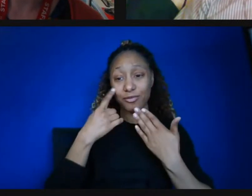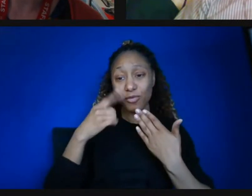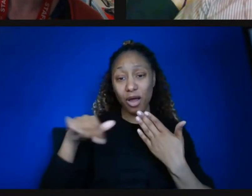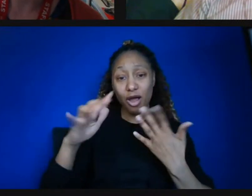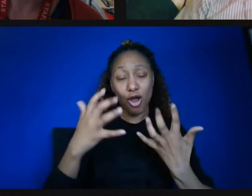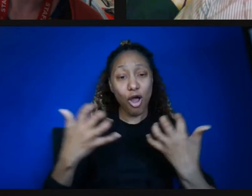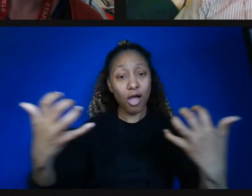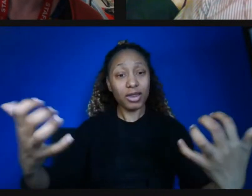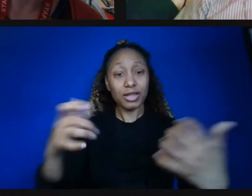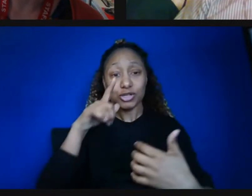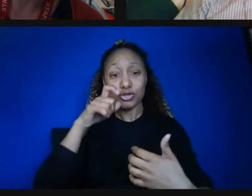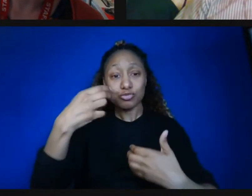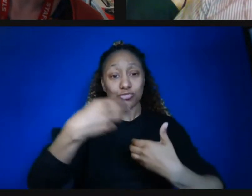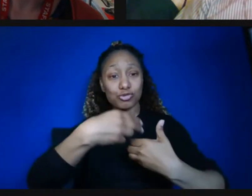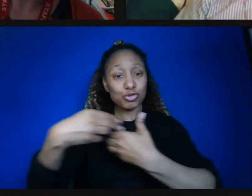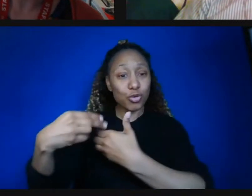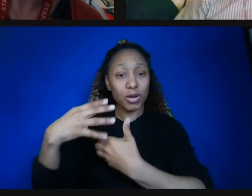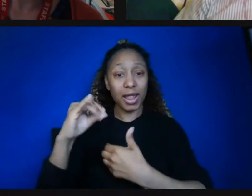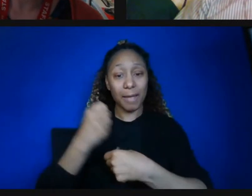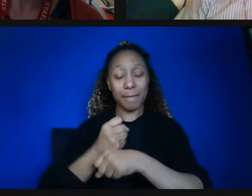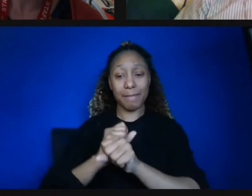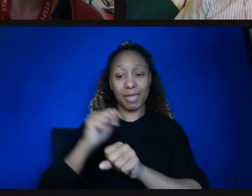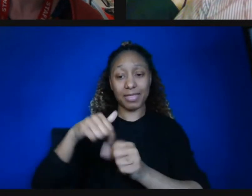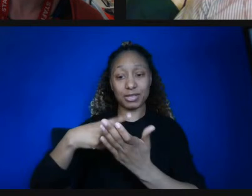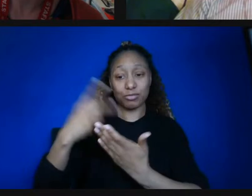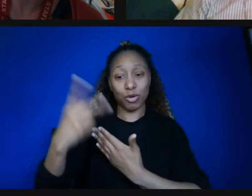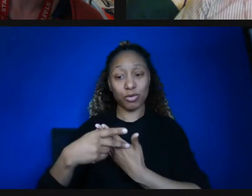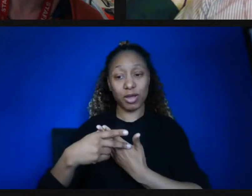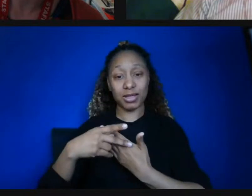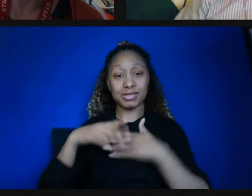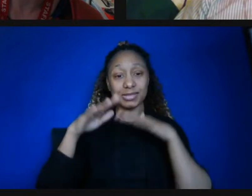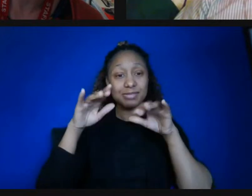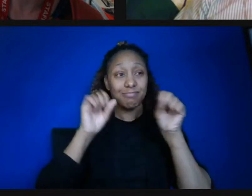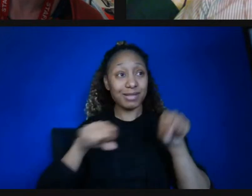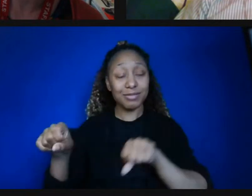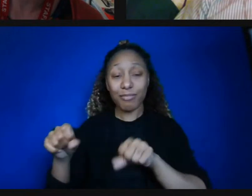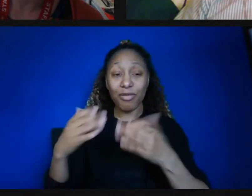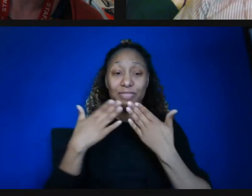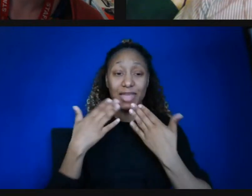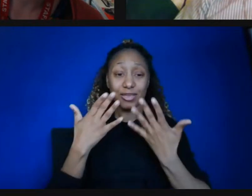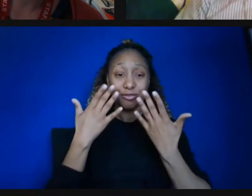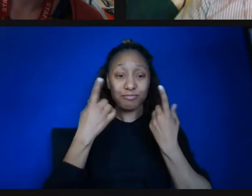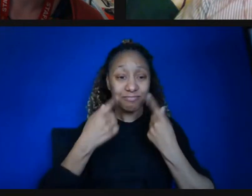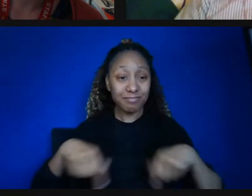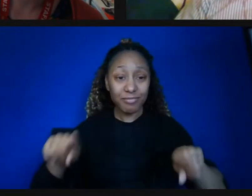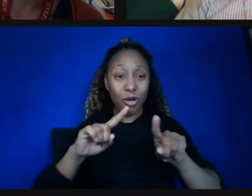us this afternoon so we can make these programs possible. Everyone take care and have a great rest of your day. Thank you so much.